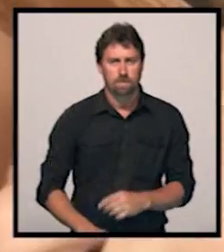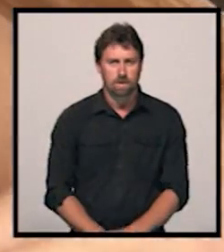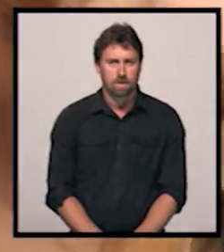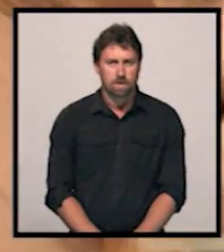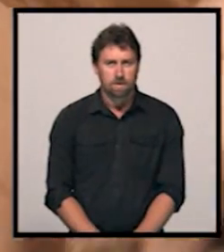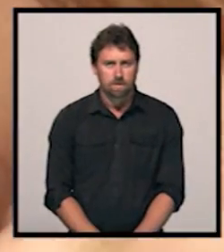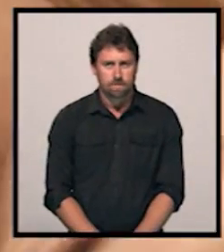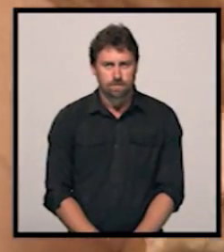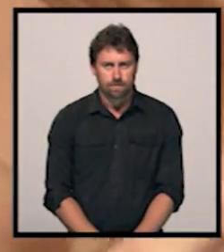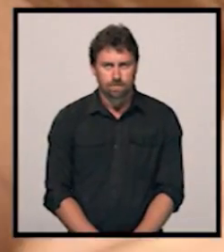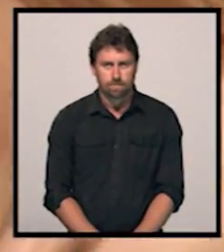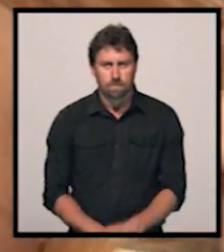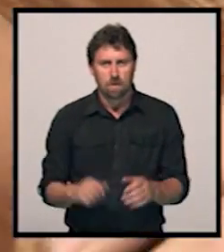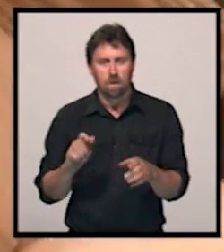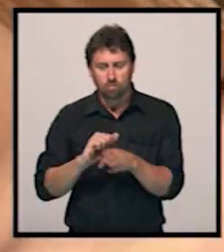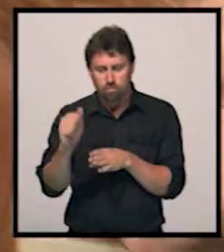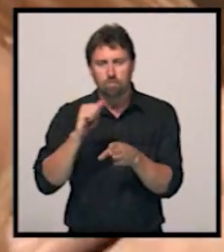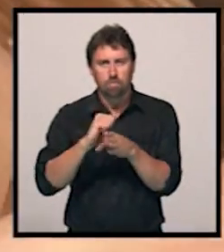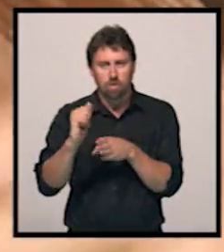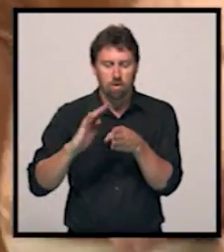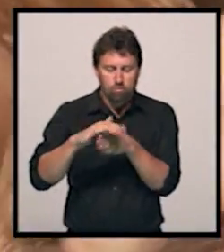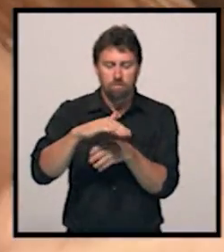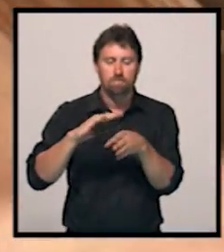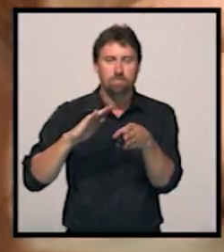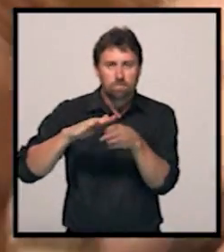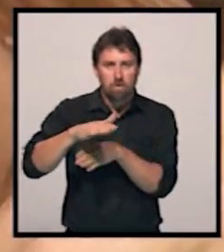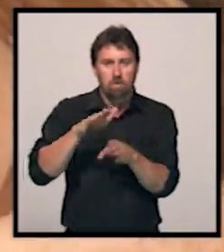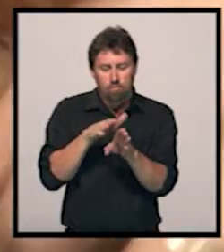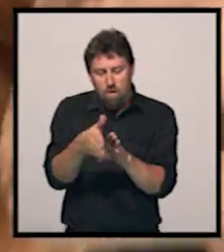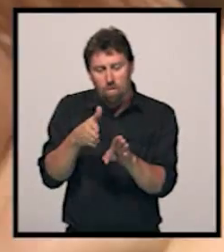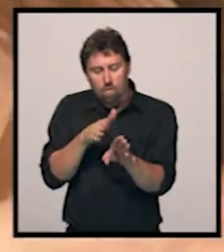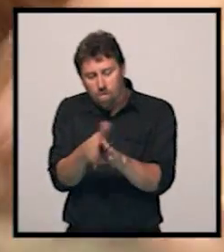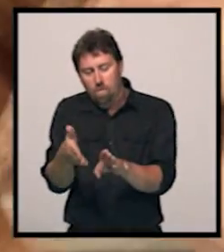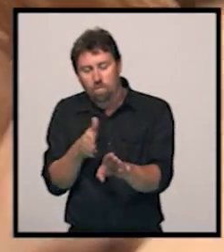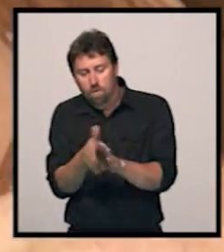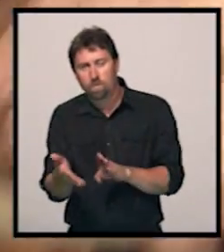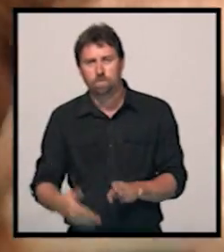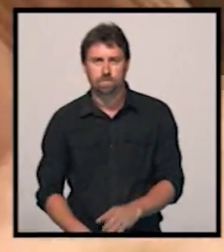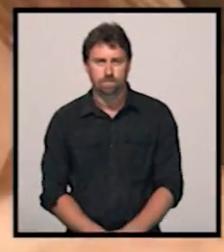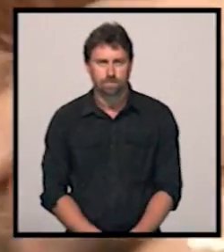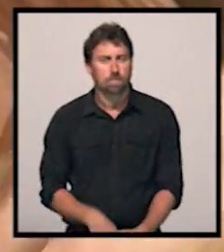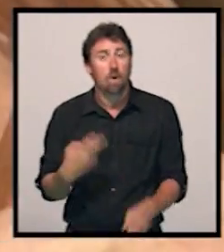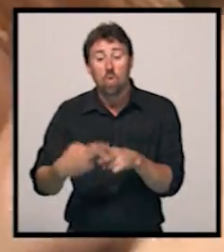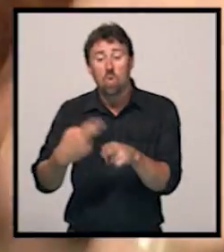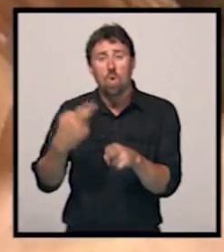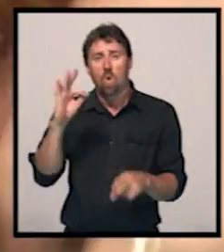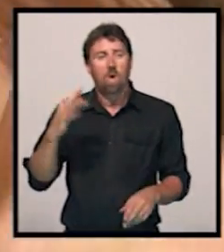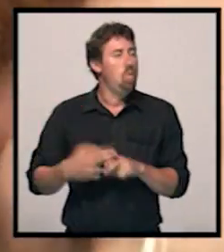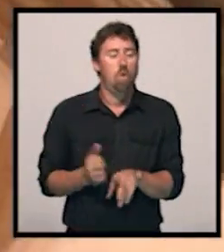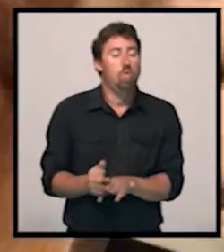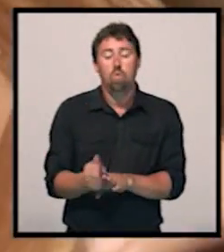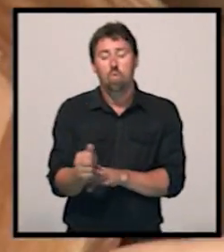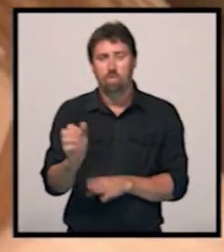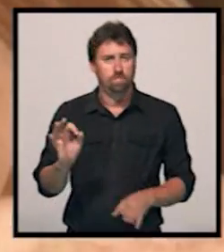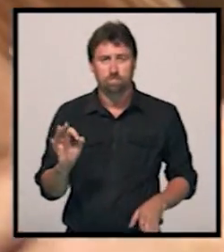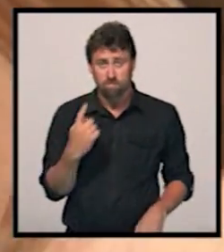gradually rolling over and rolling in. And again, don't rush this, because if you do,